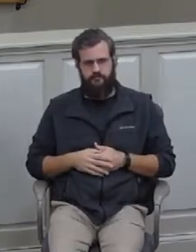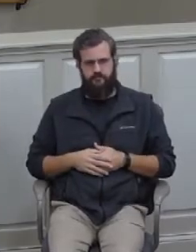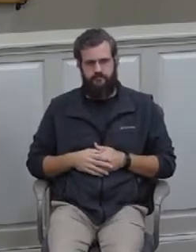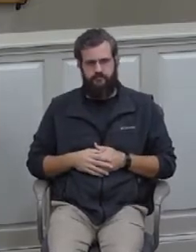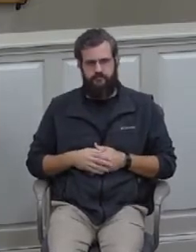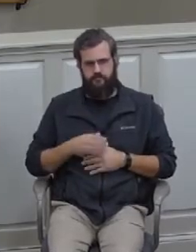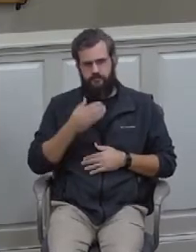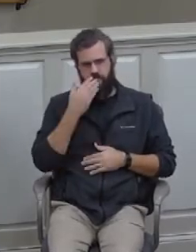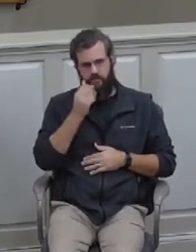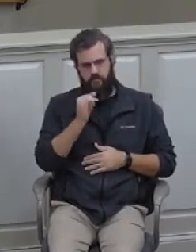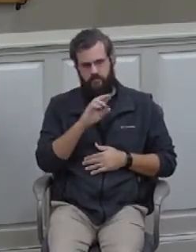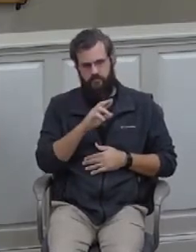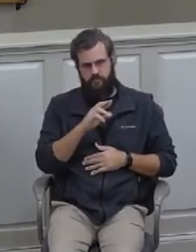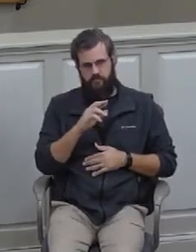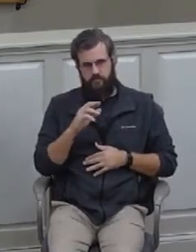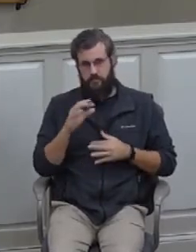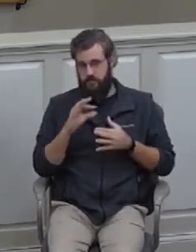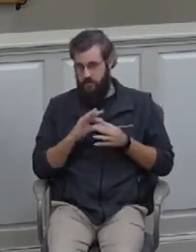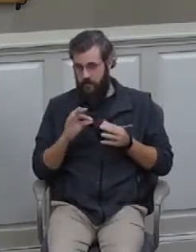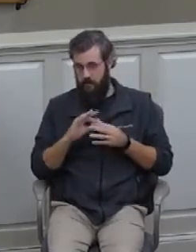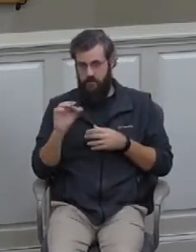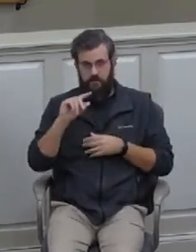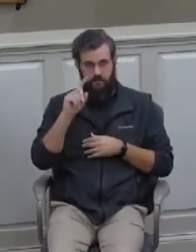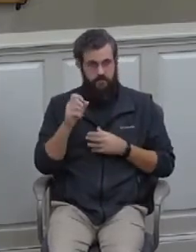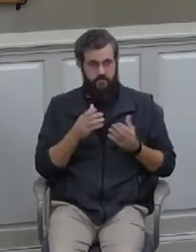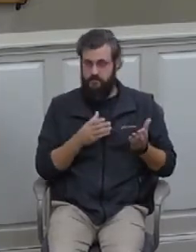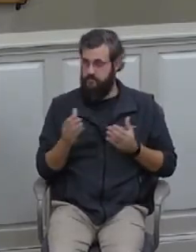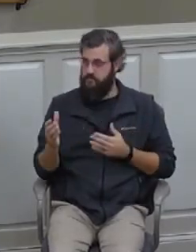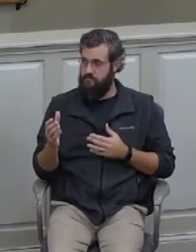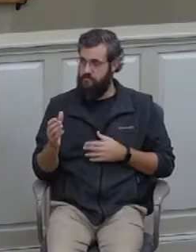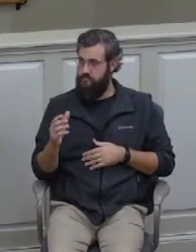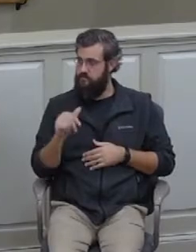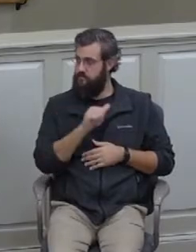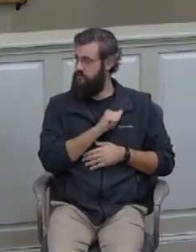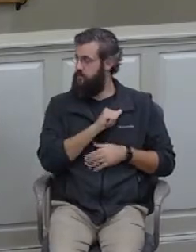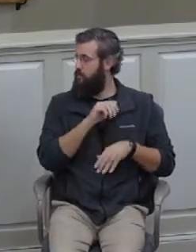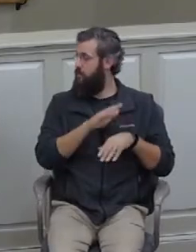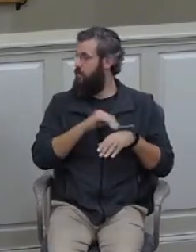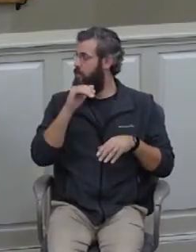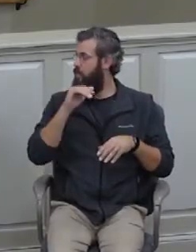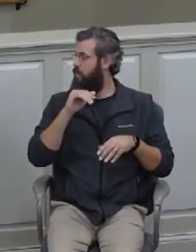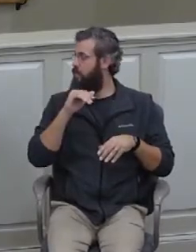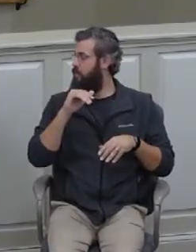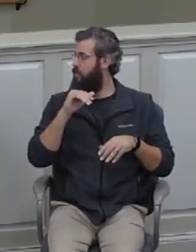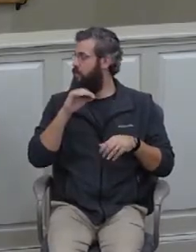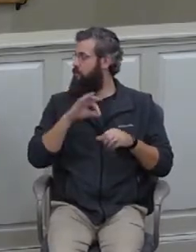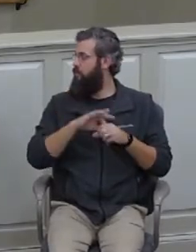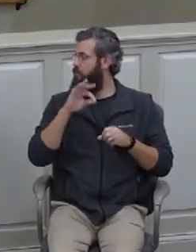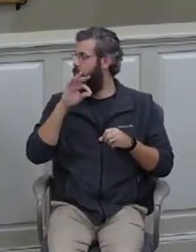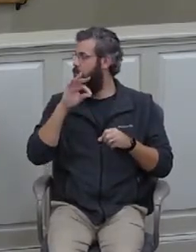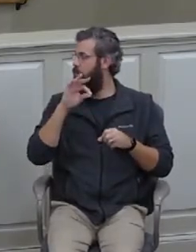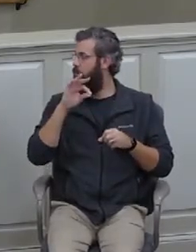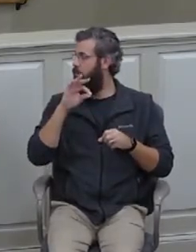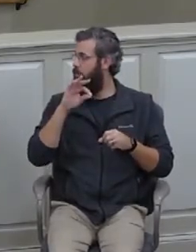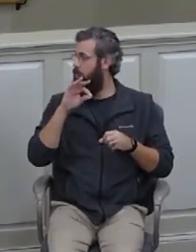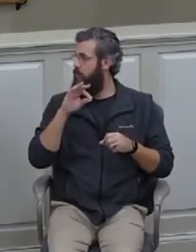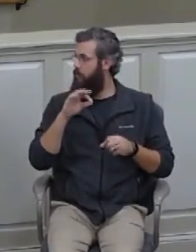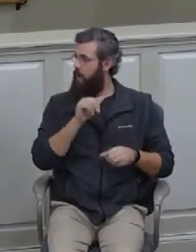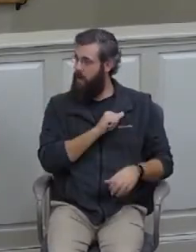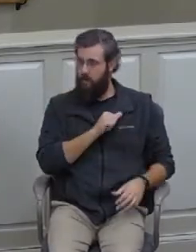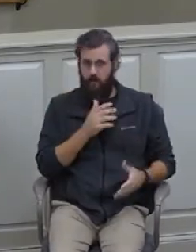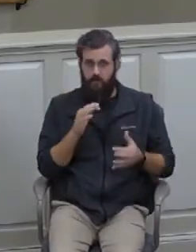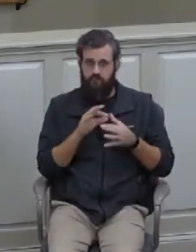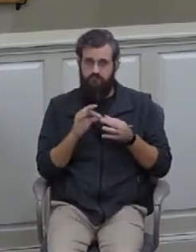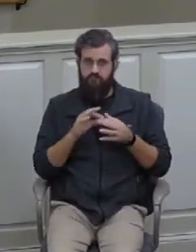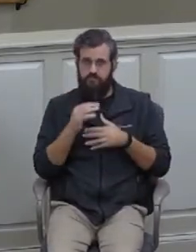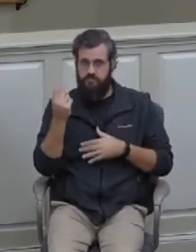Thank you, sir. Comments, questions? Let's call for the question. Okay, I was going to say a little something, but Oh, go that's ahead.